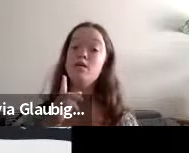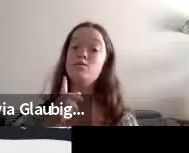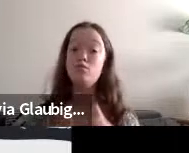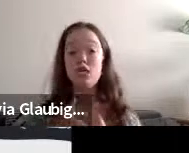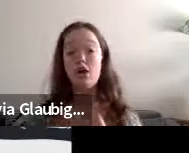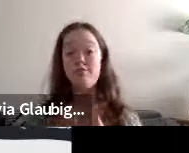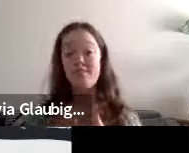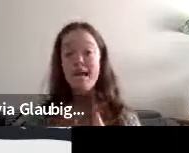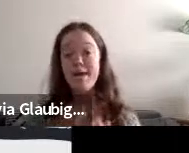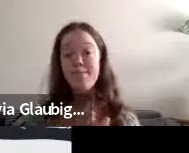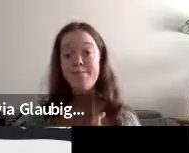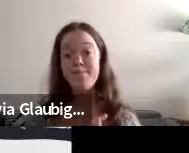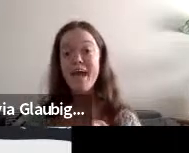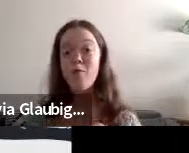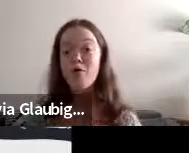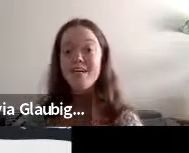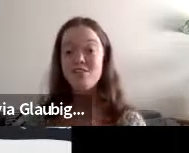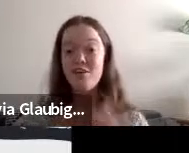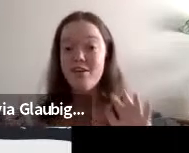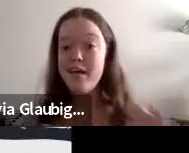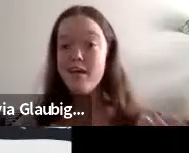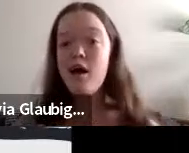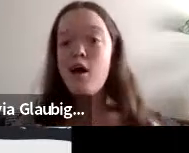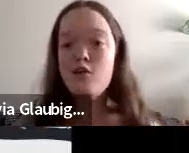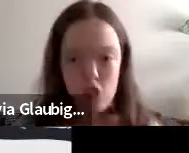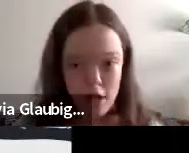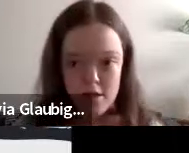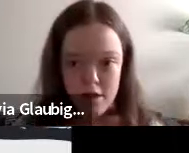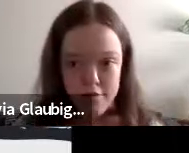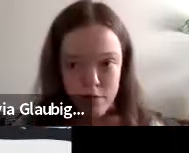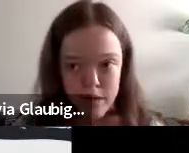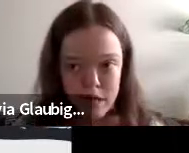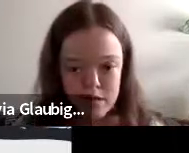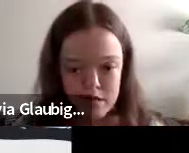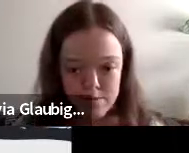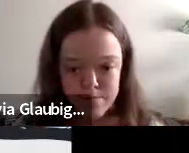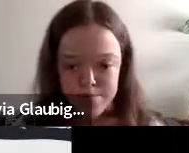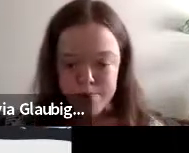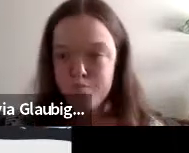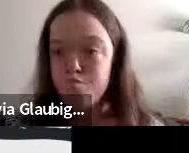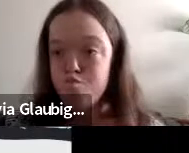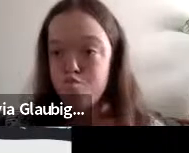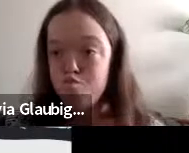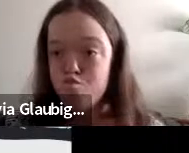will be switching off today. And we'll get started in just a few minutes.